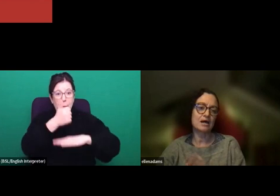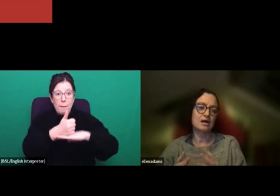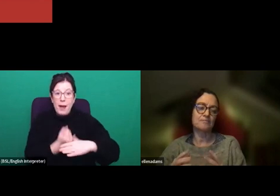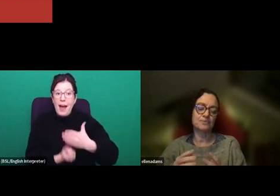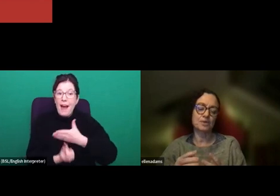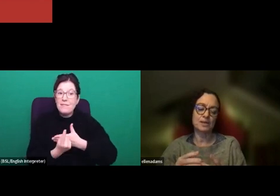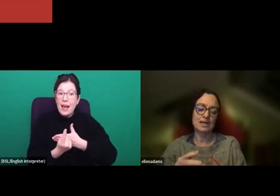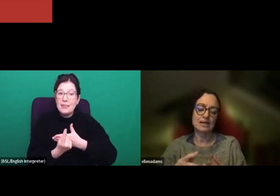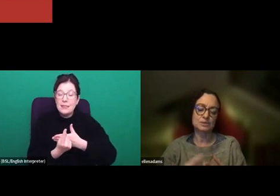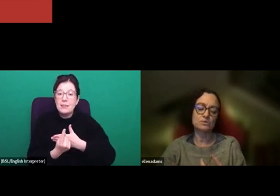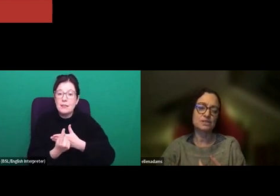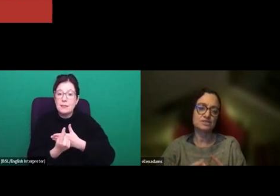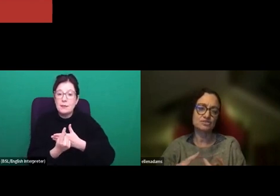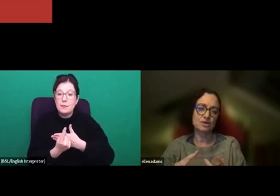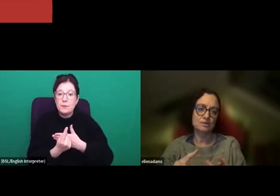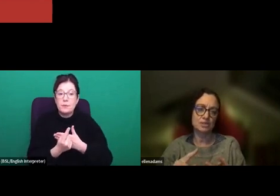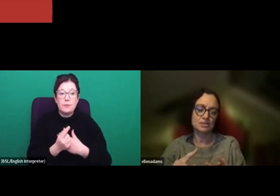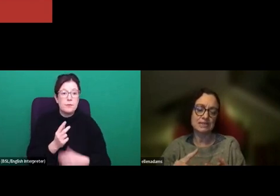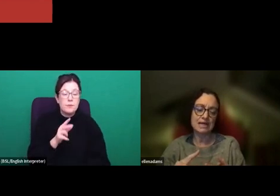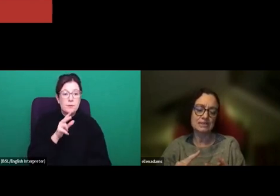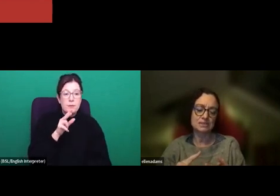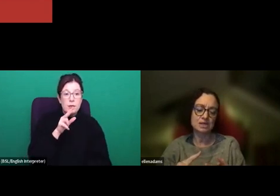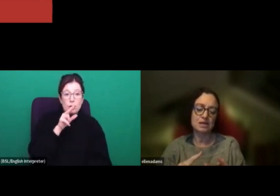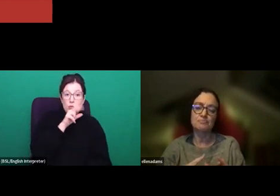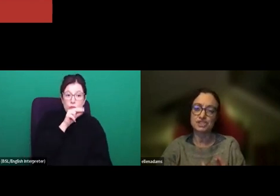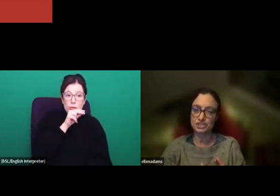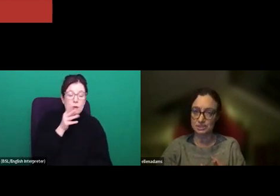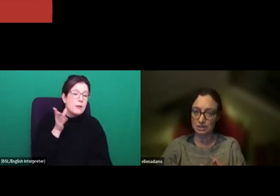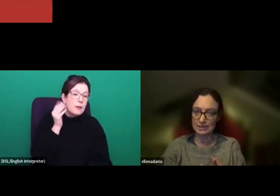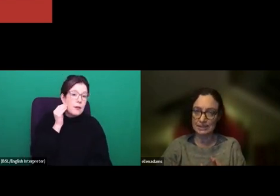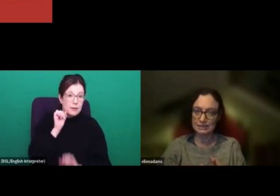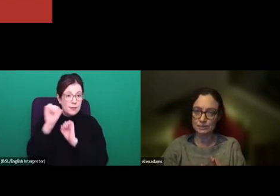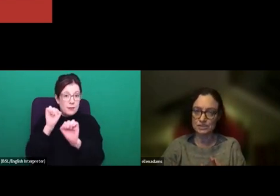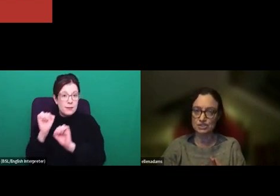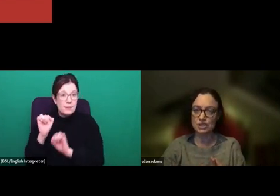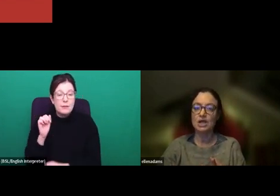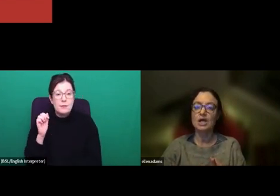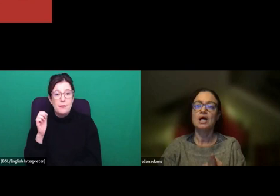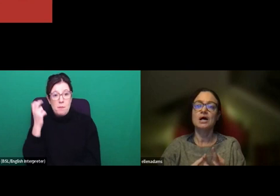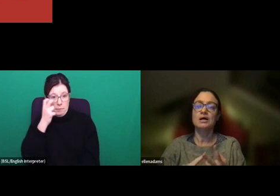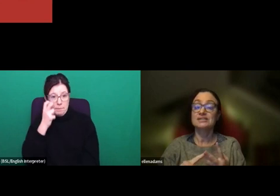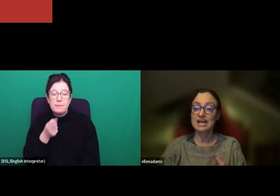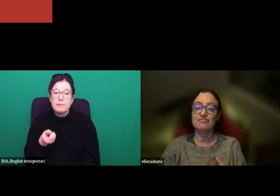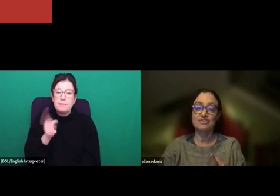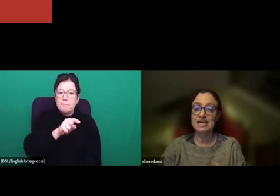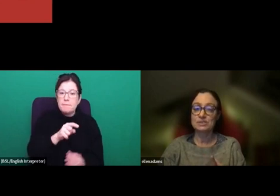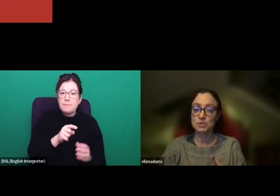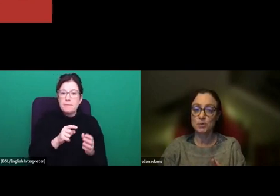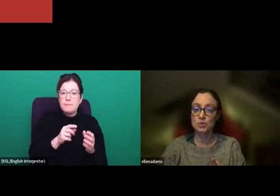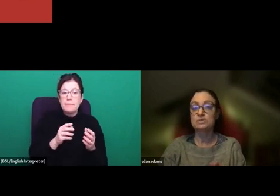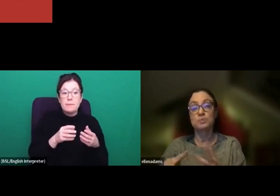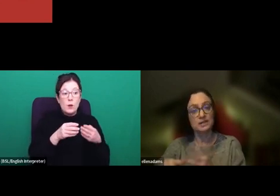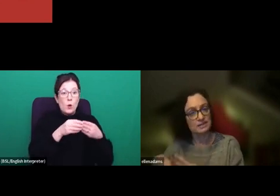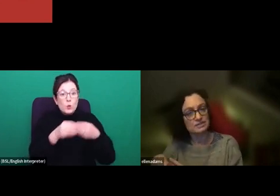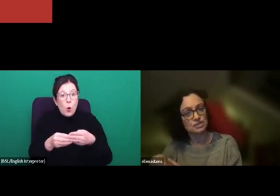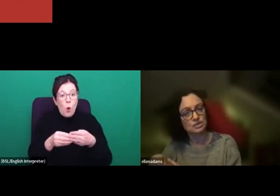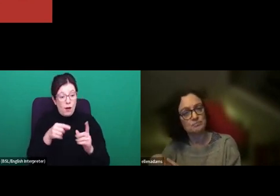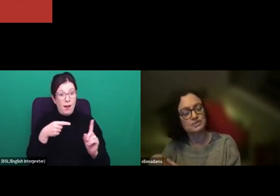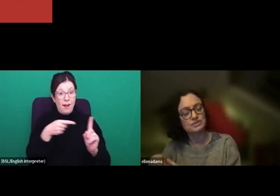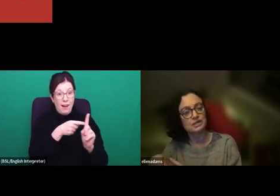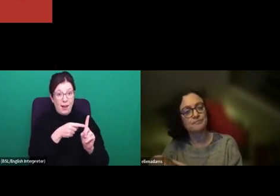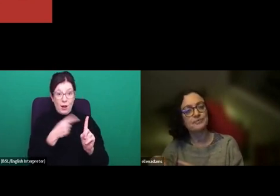where we had audio describers and British Sign Language deaf-led tours with